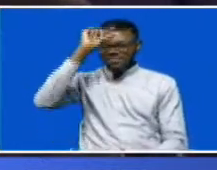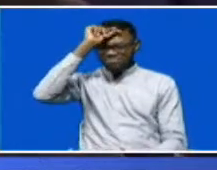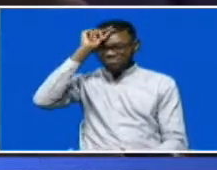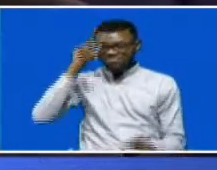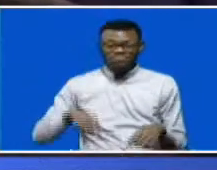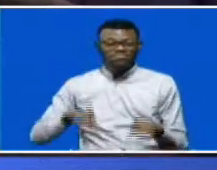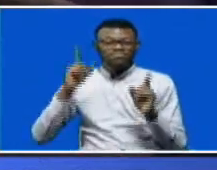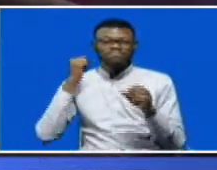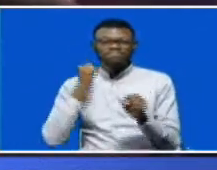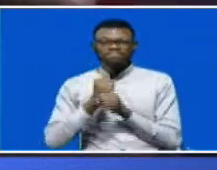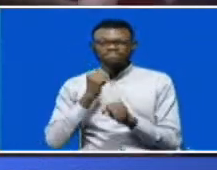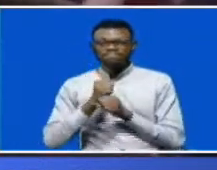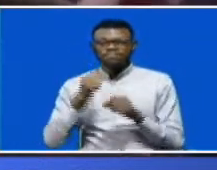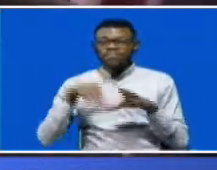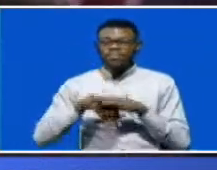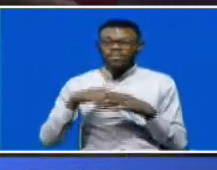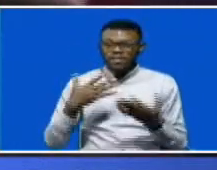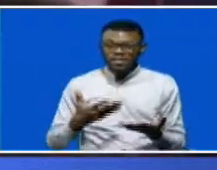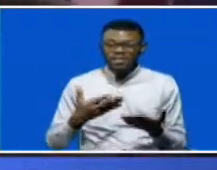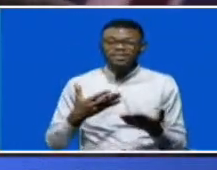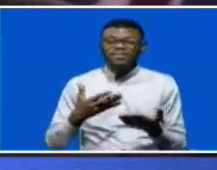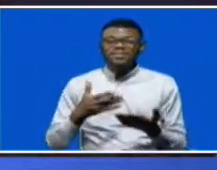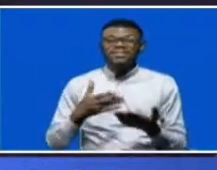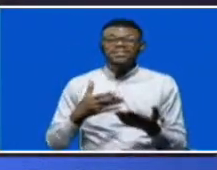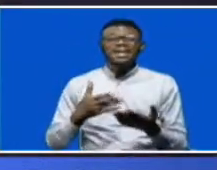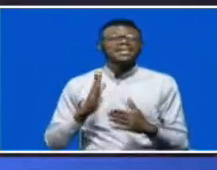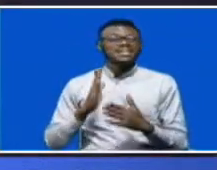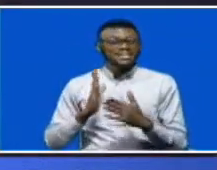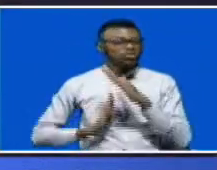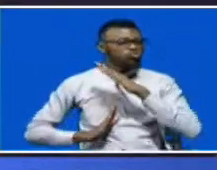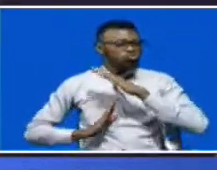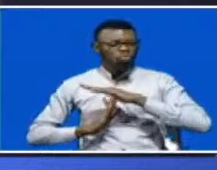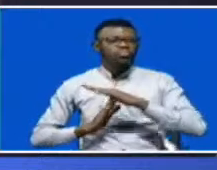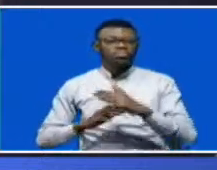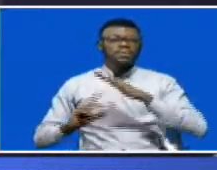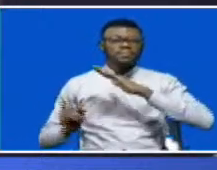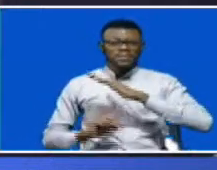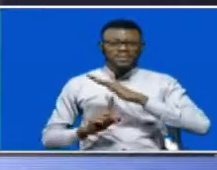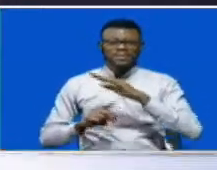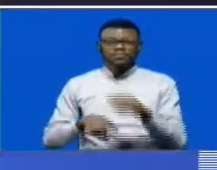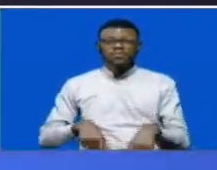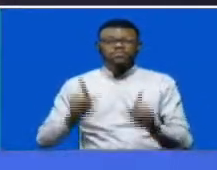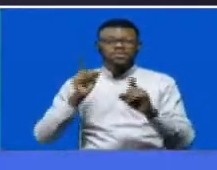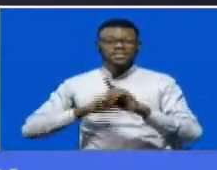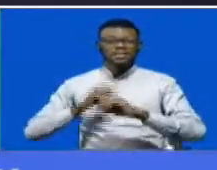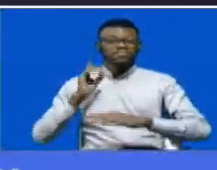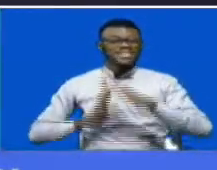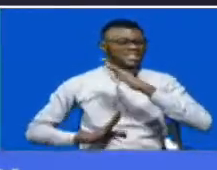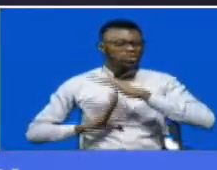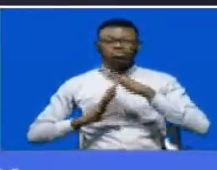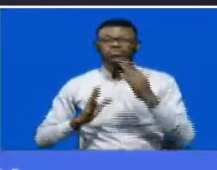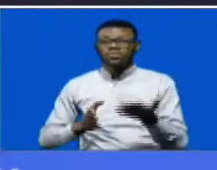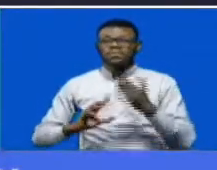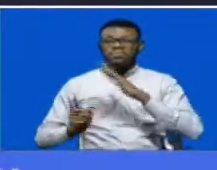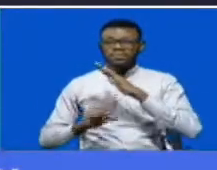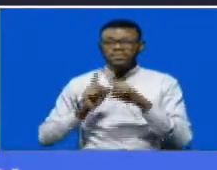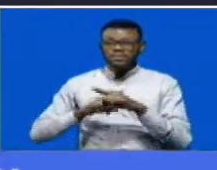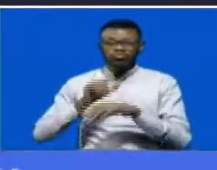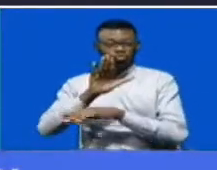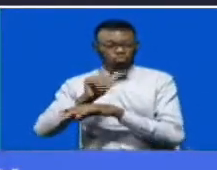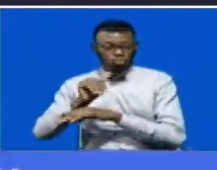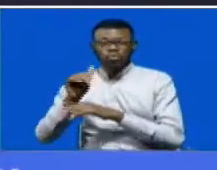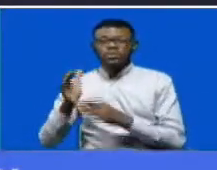Nyachae served in the powerful post of chief minister. When he was chief secretary, and he called a PC or permanent